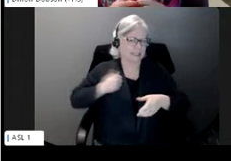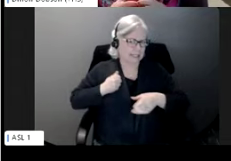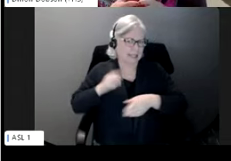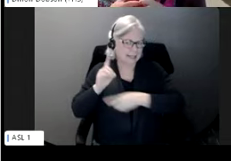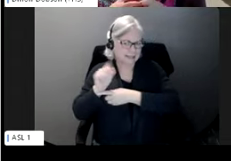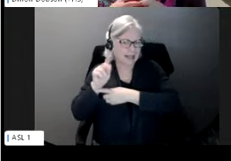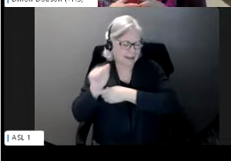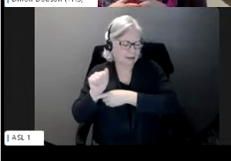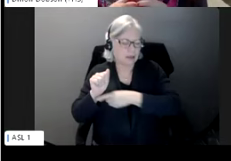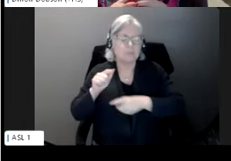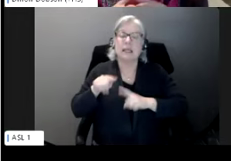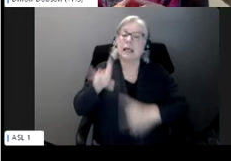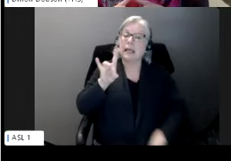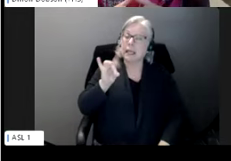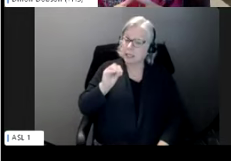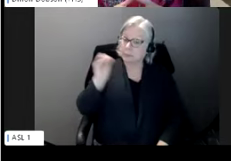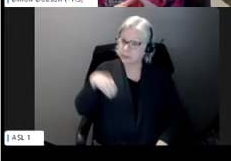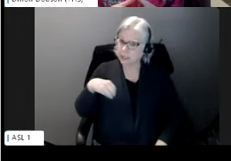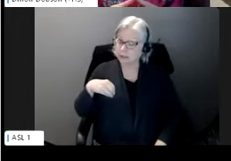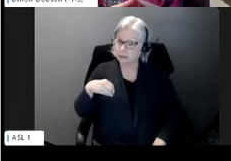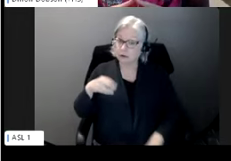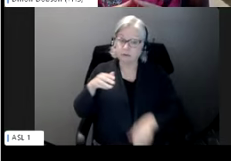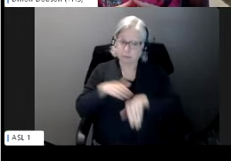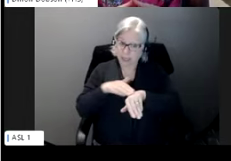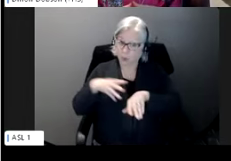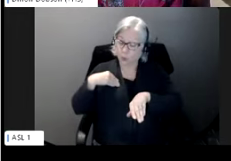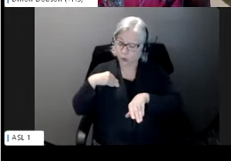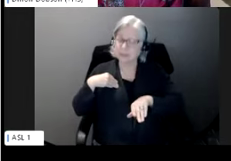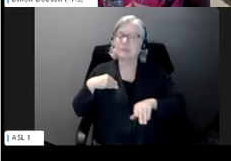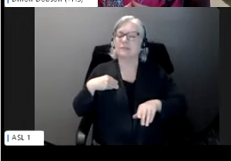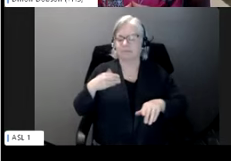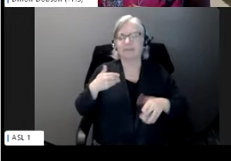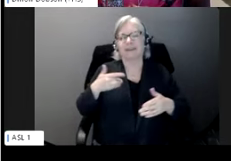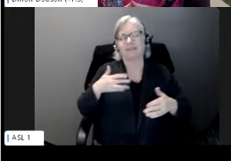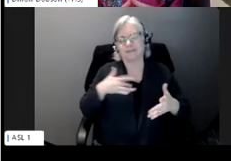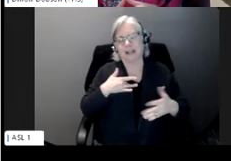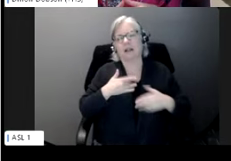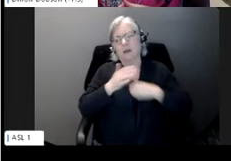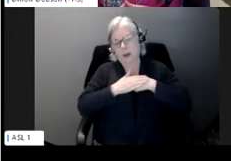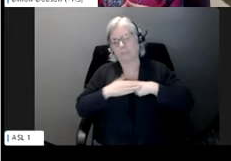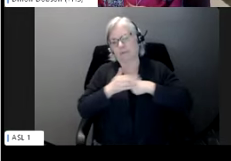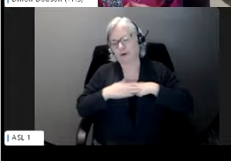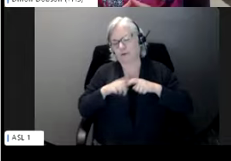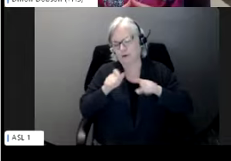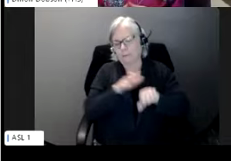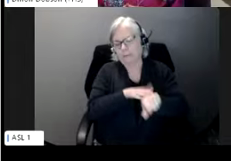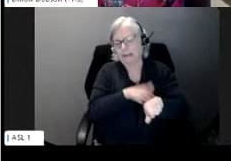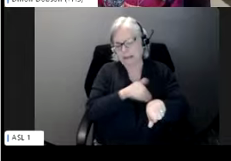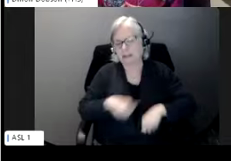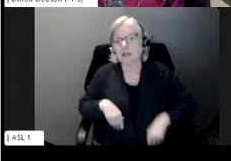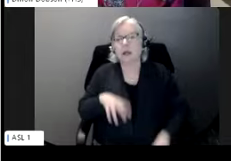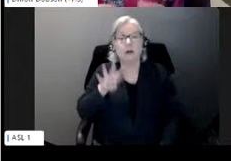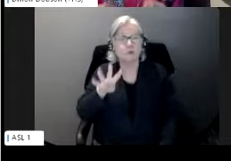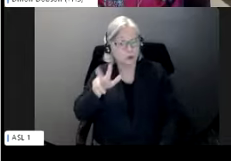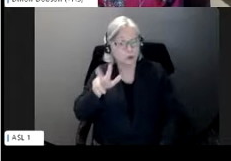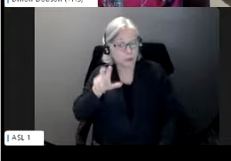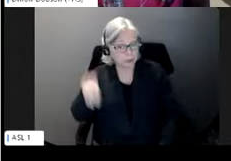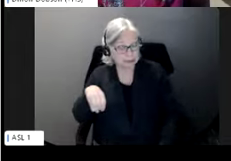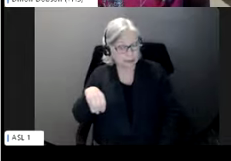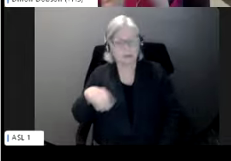which I can share with you, find comfort in their pets during lonely moments. 43% of pet owners feel a sense